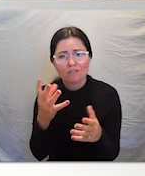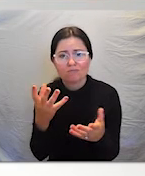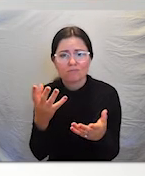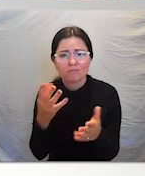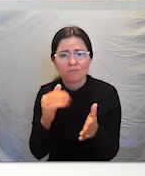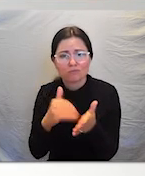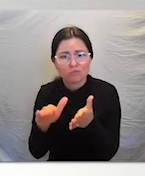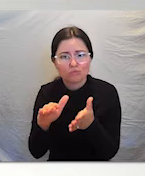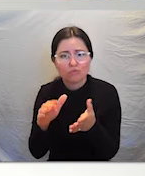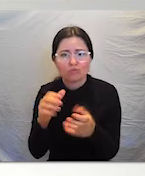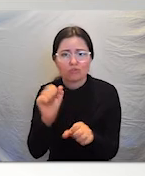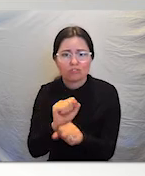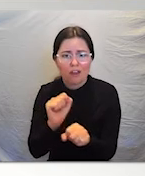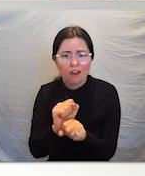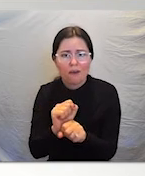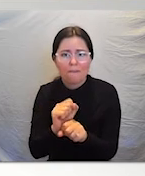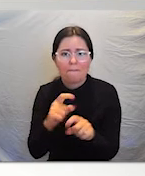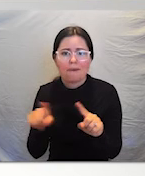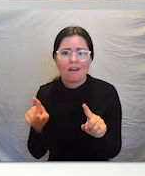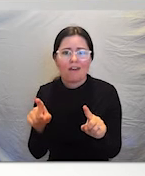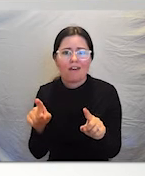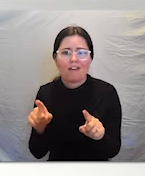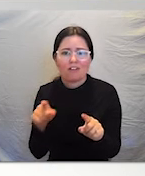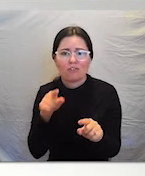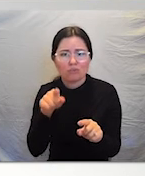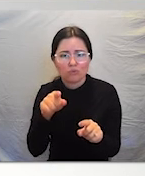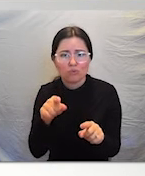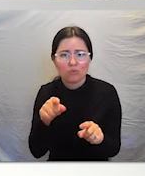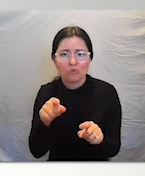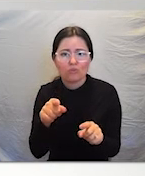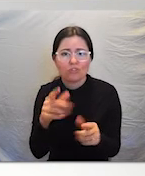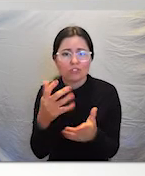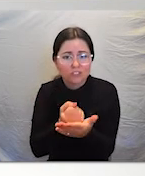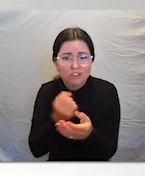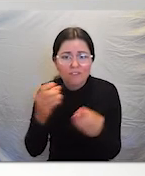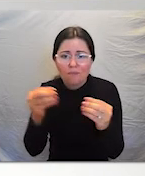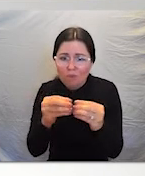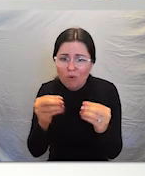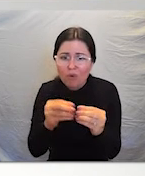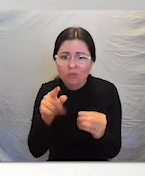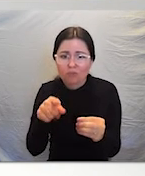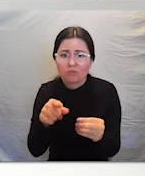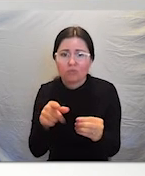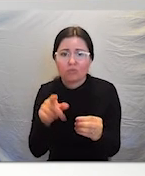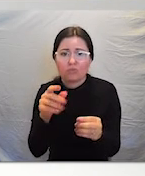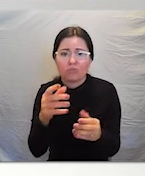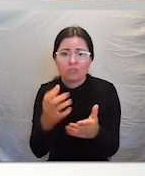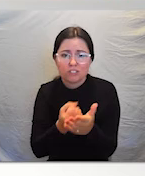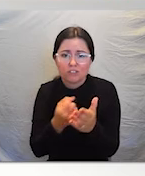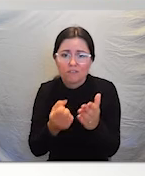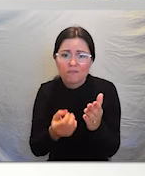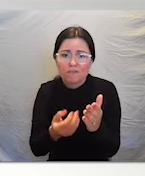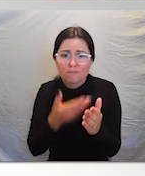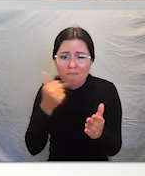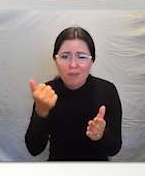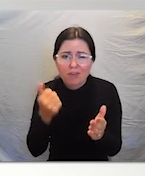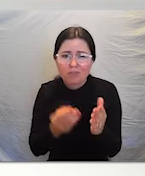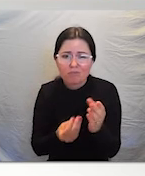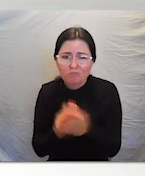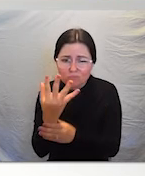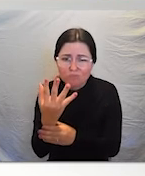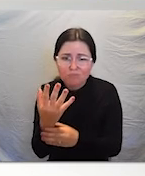same time, you deserve more. You deserve to grow and not just become stagnant.